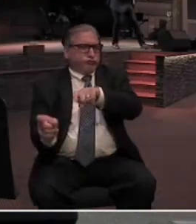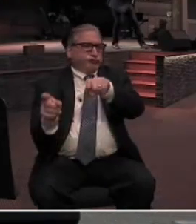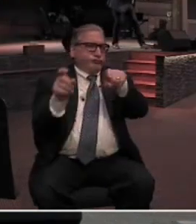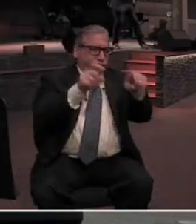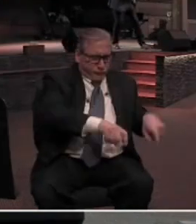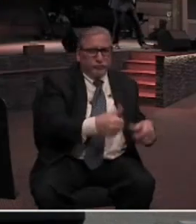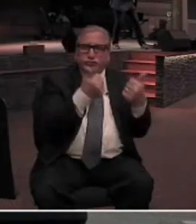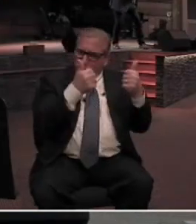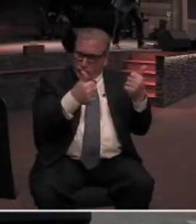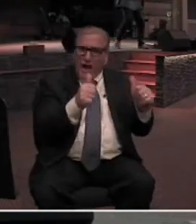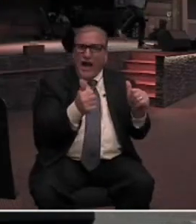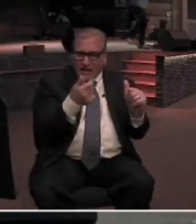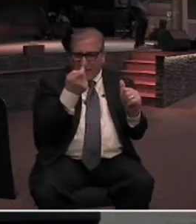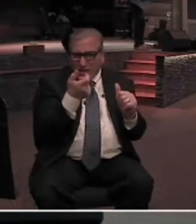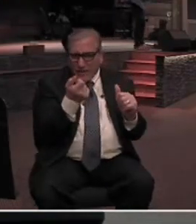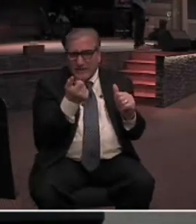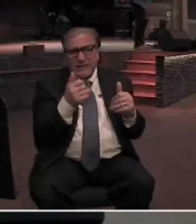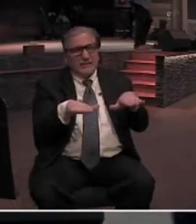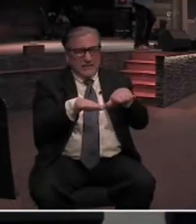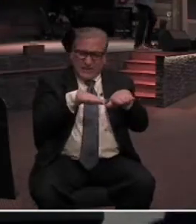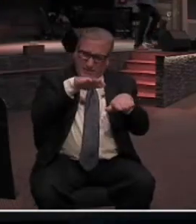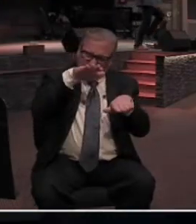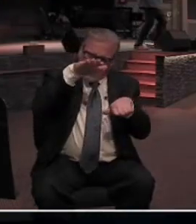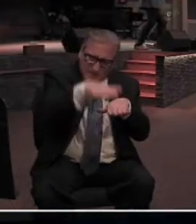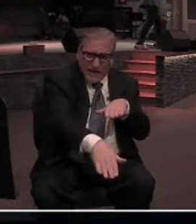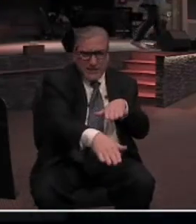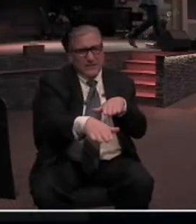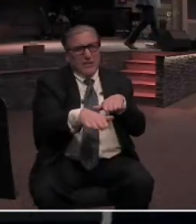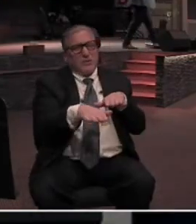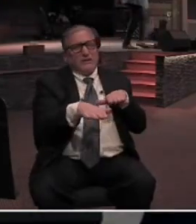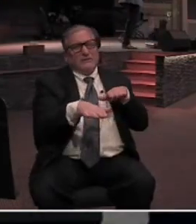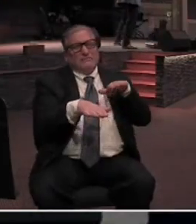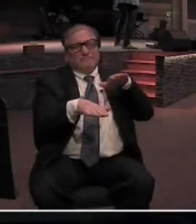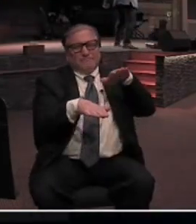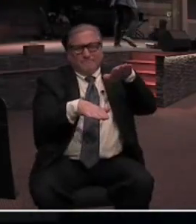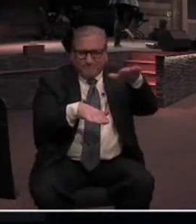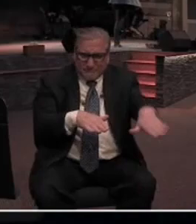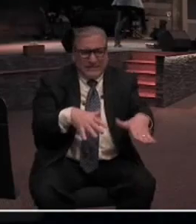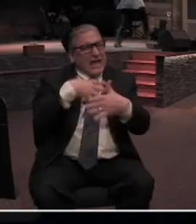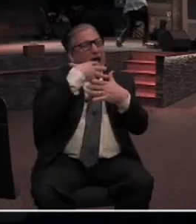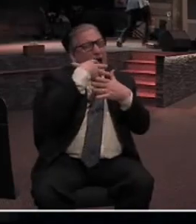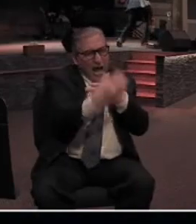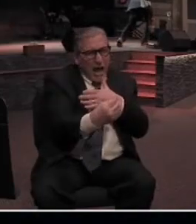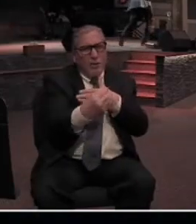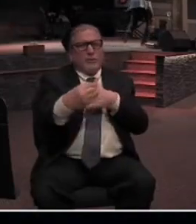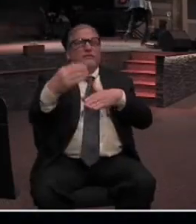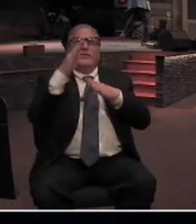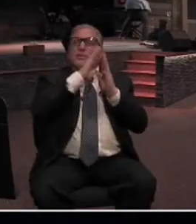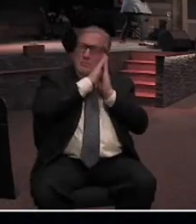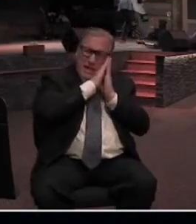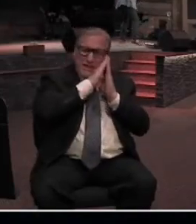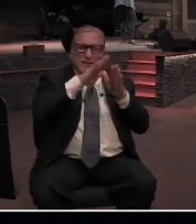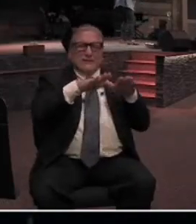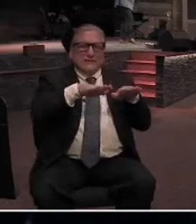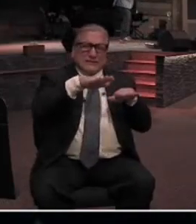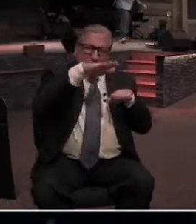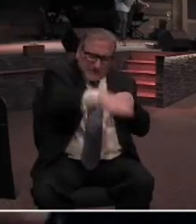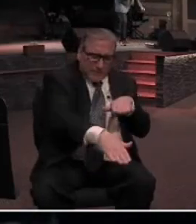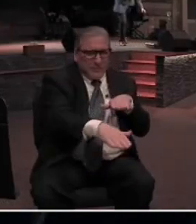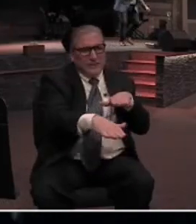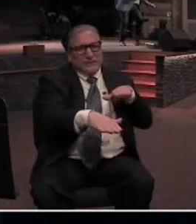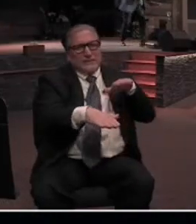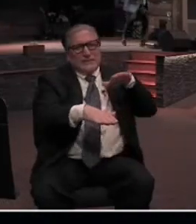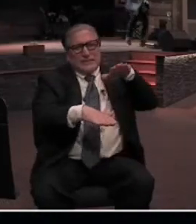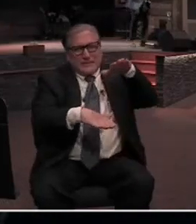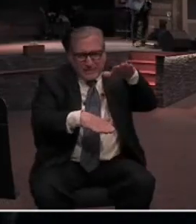bed a little bit and take another step and get back out of that bed and take another step and take